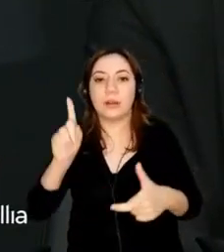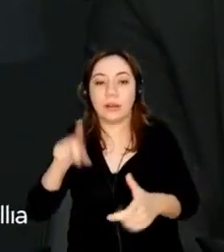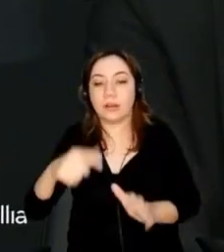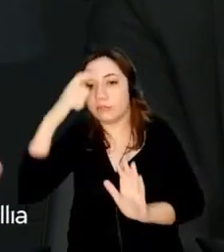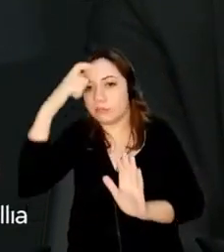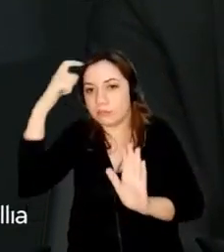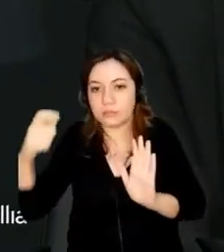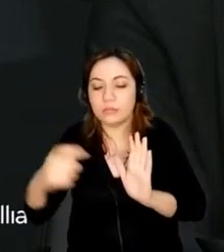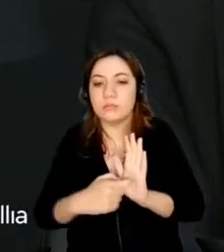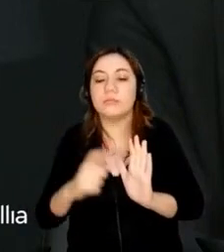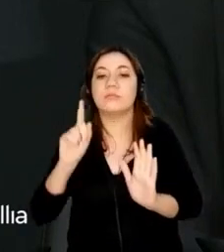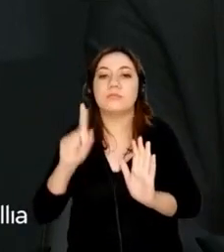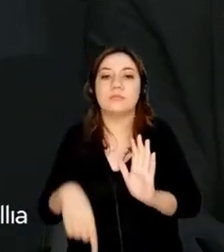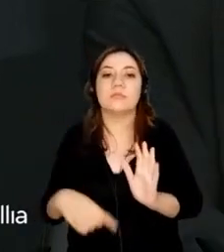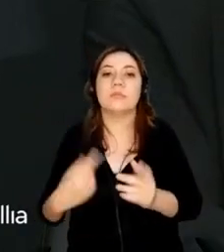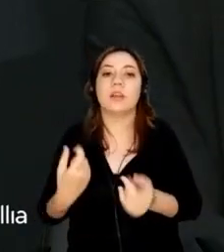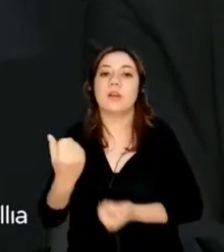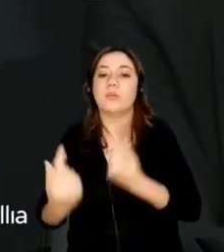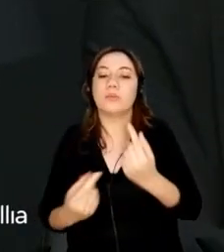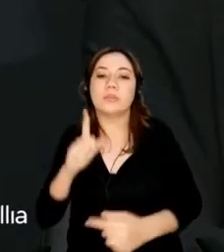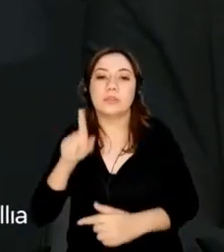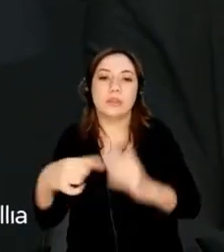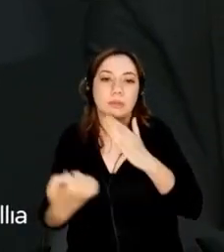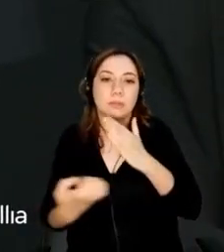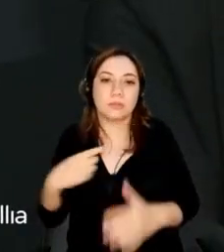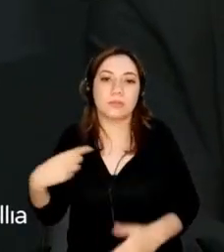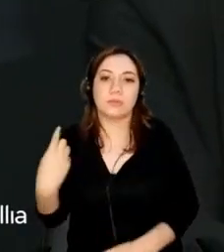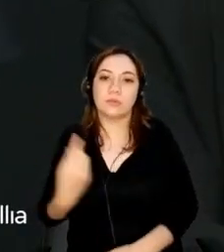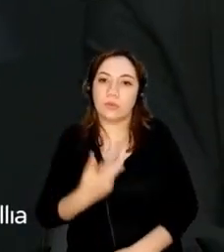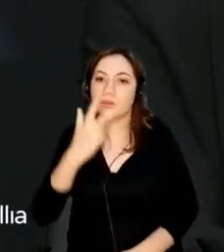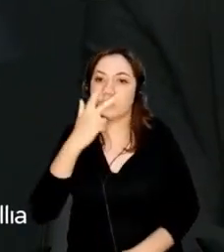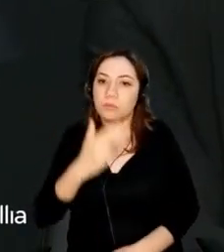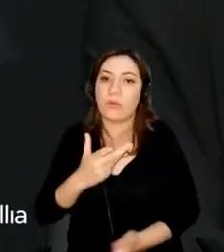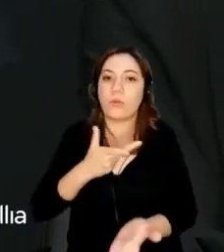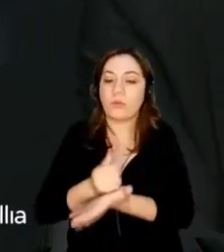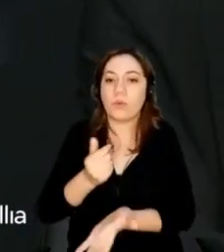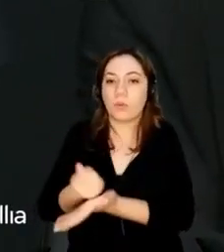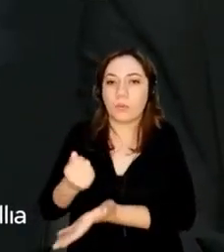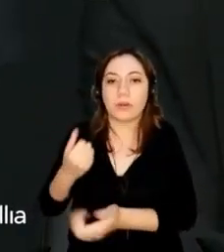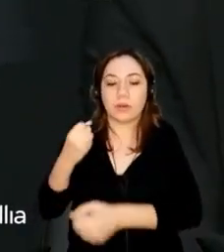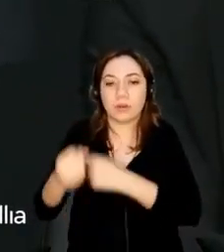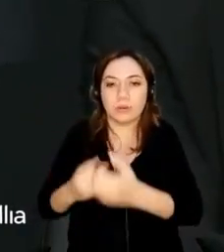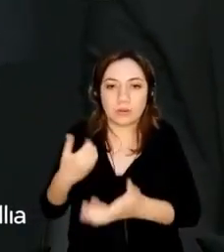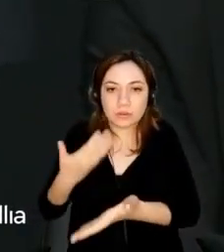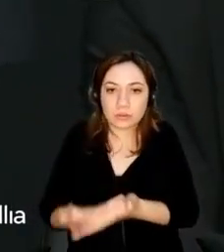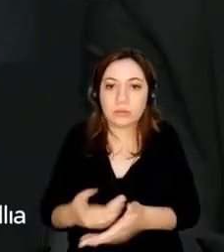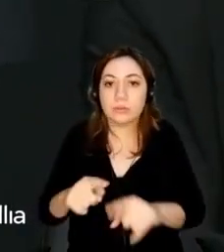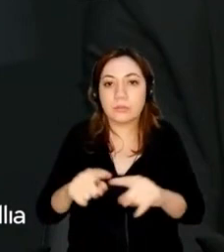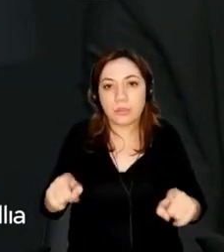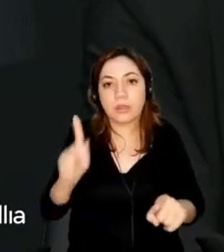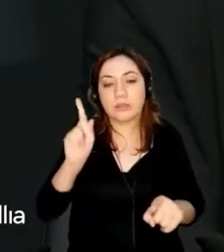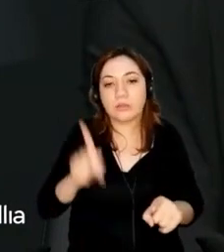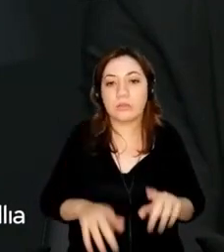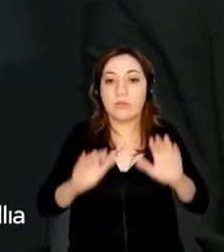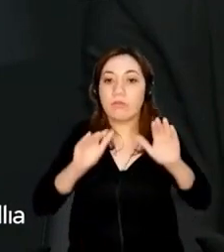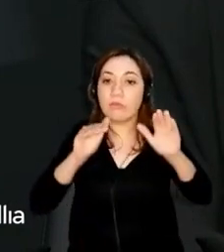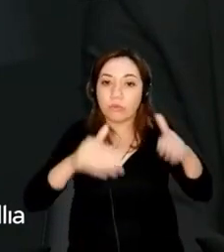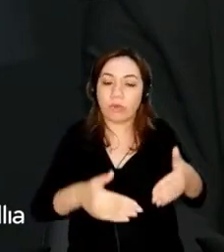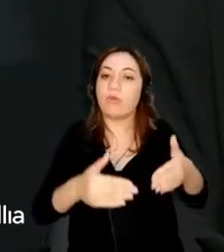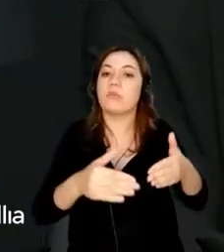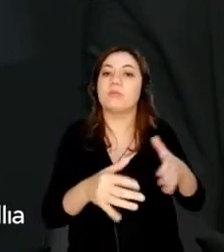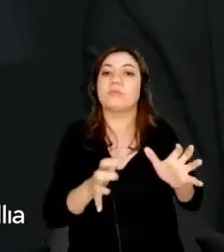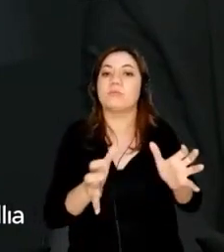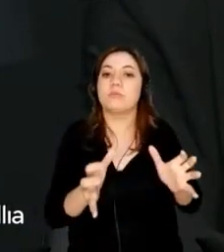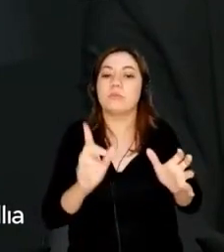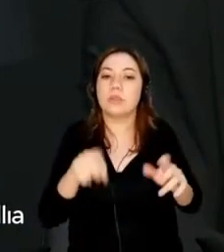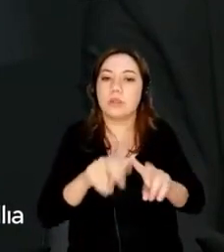are companies that we've acquired over the years, but the central theme is that we figured out a way to build a more robust and secure ecosystem for our partners